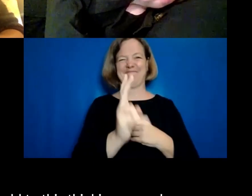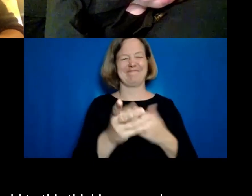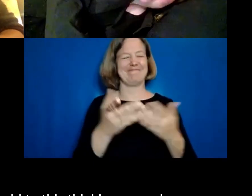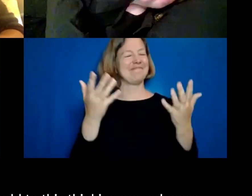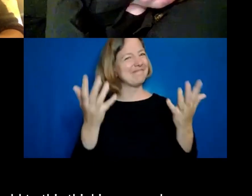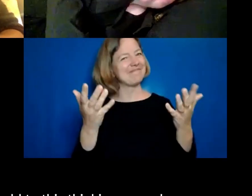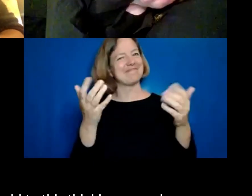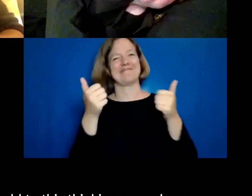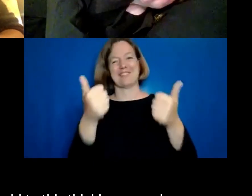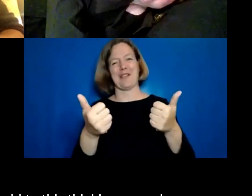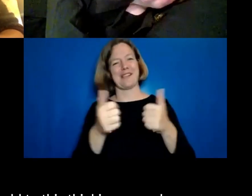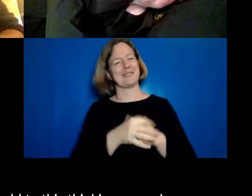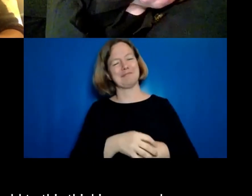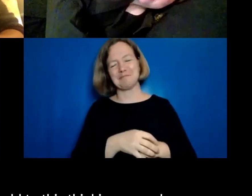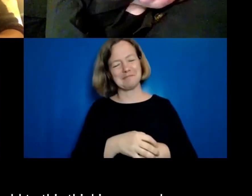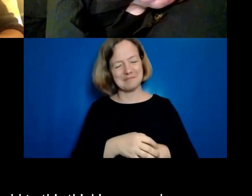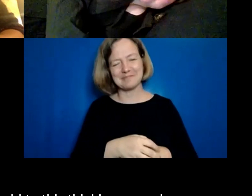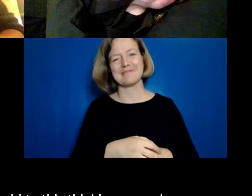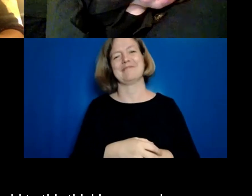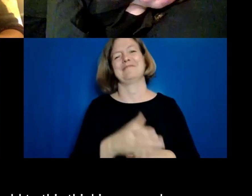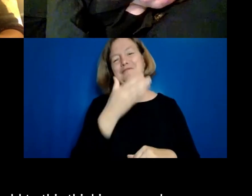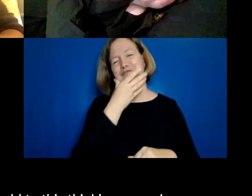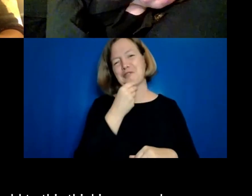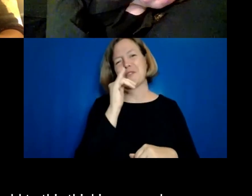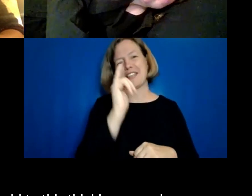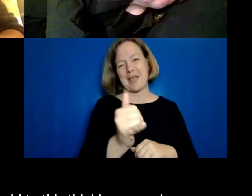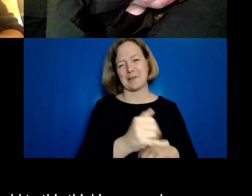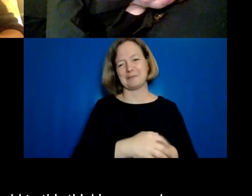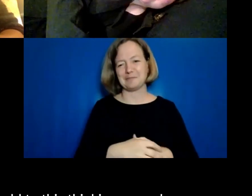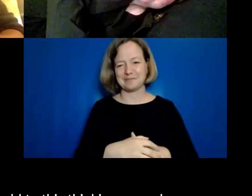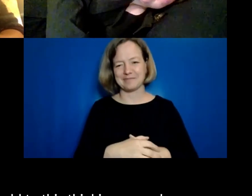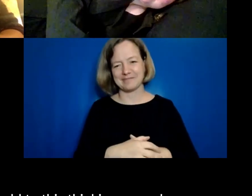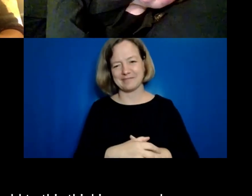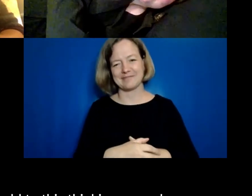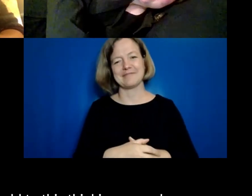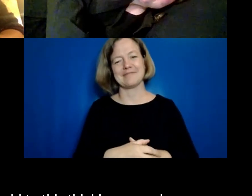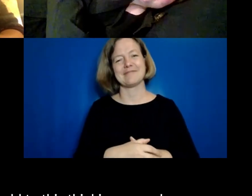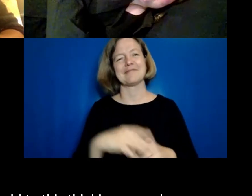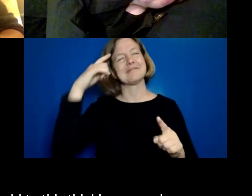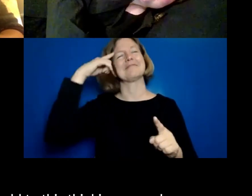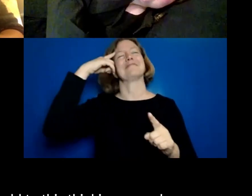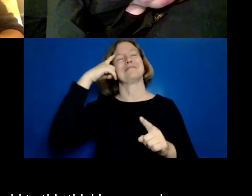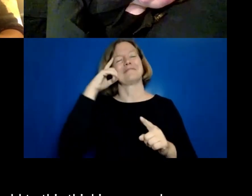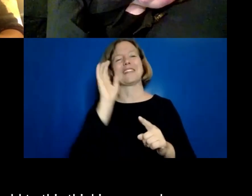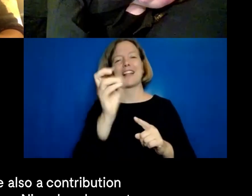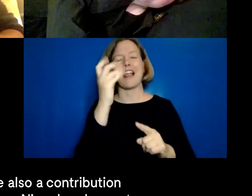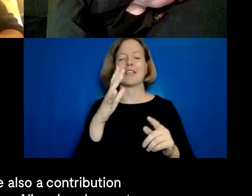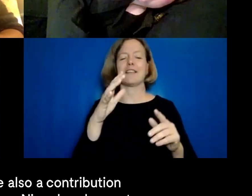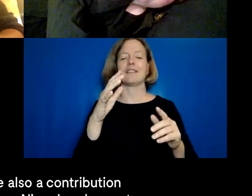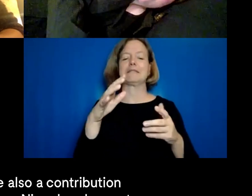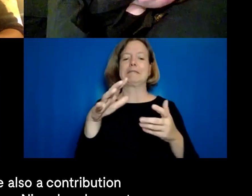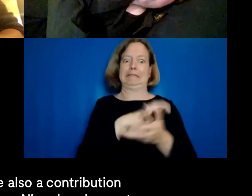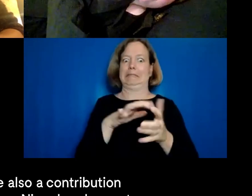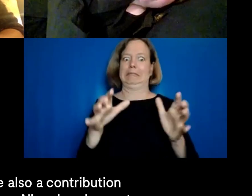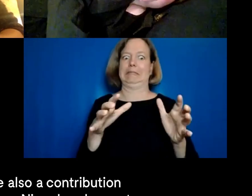yeah, great to add to this thinking around mess. And we